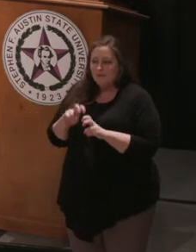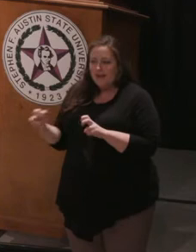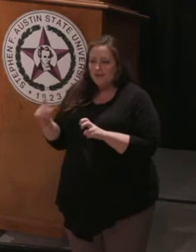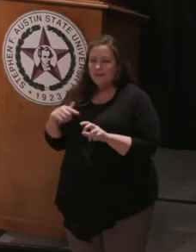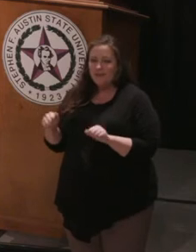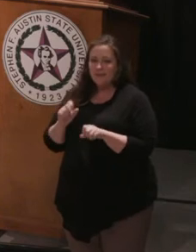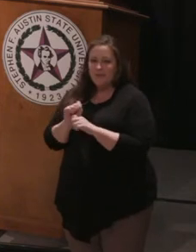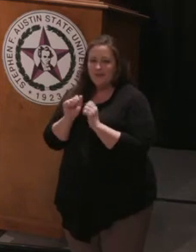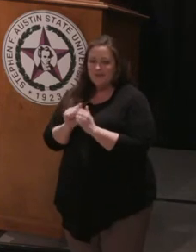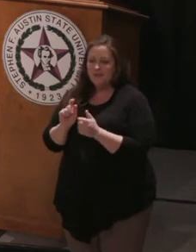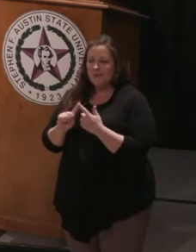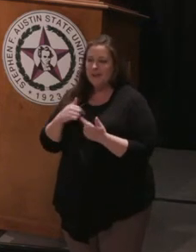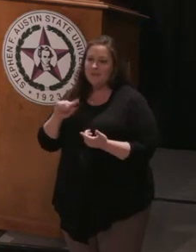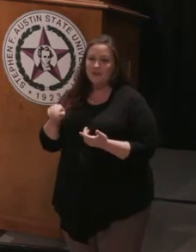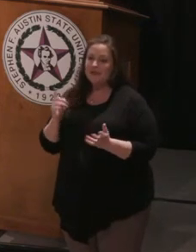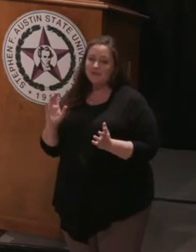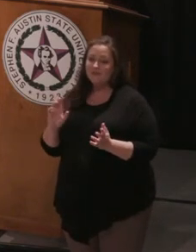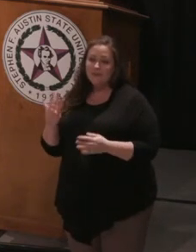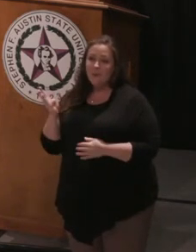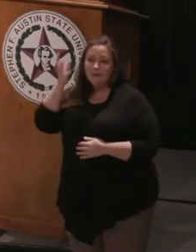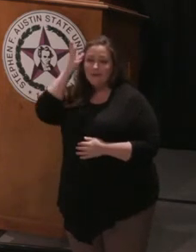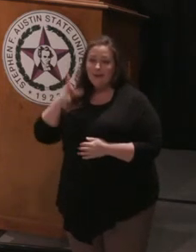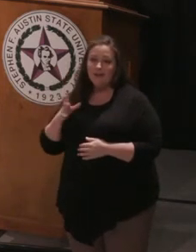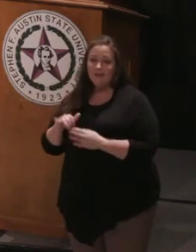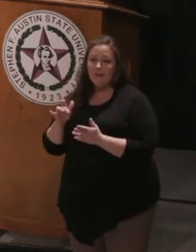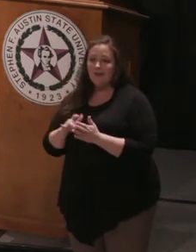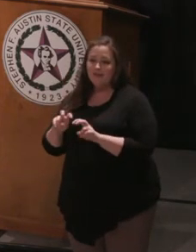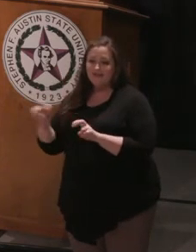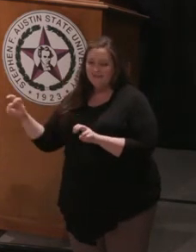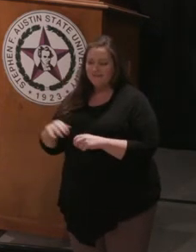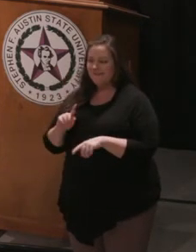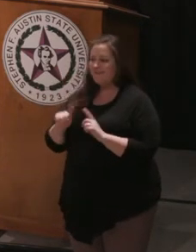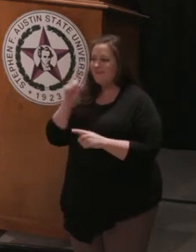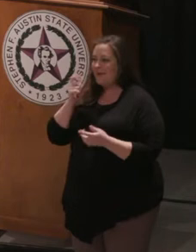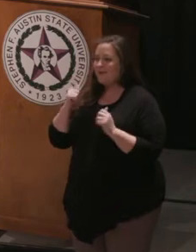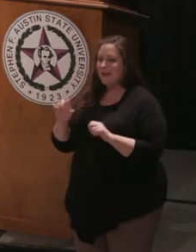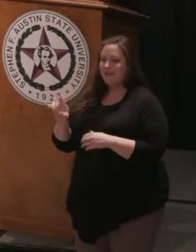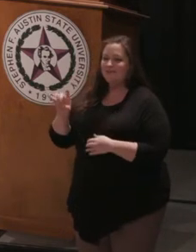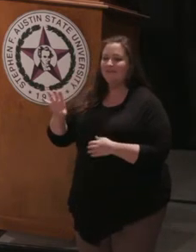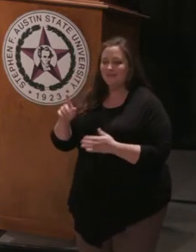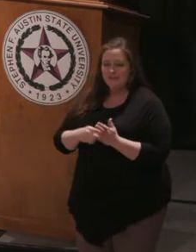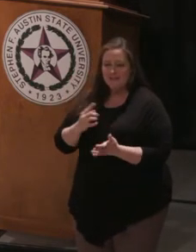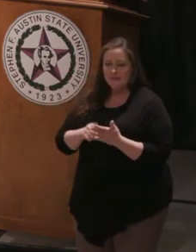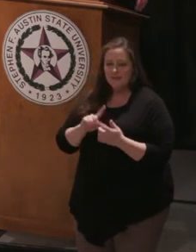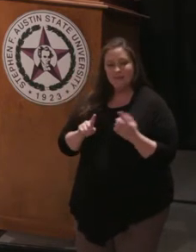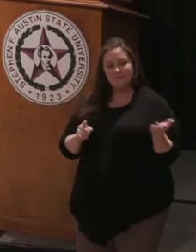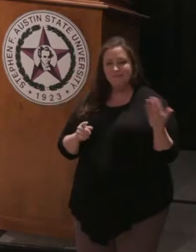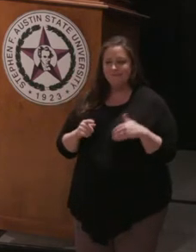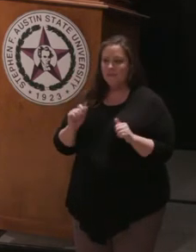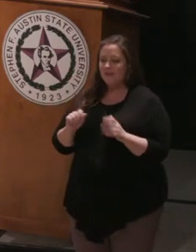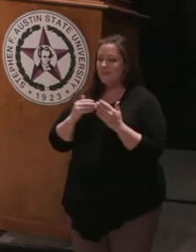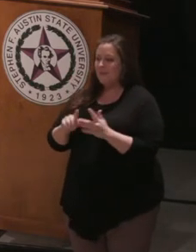with. And I'm just the fourth guy in the middle. So I'll try to chime in every once in a while. But John, come on up here and get